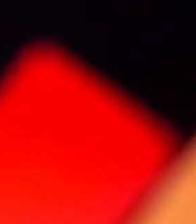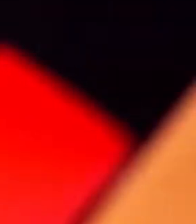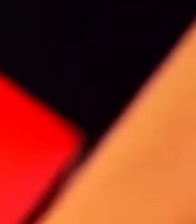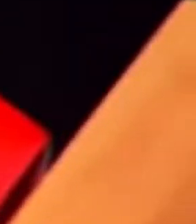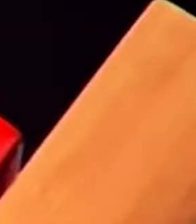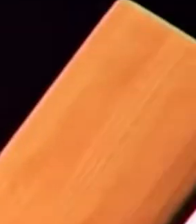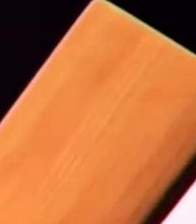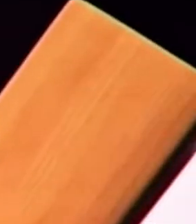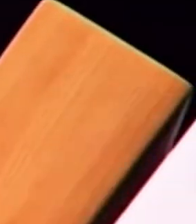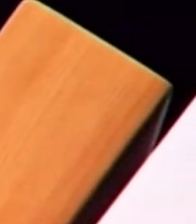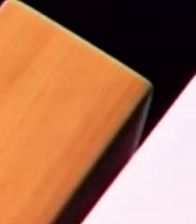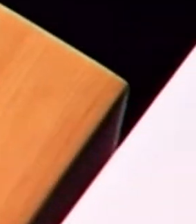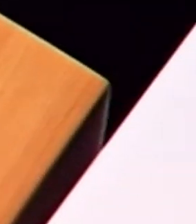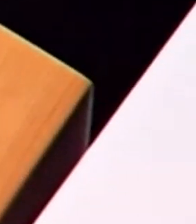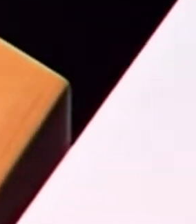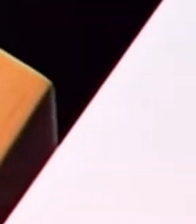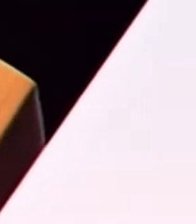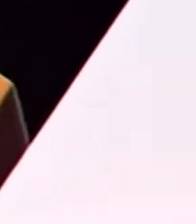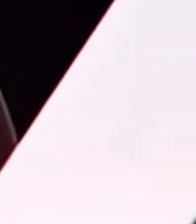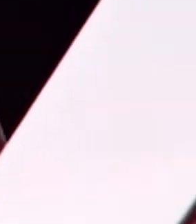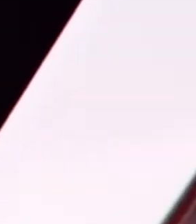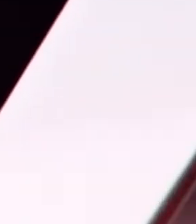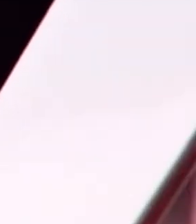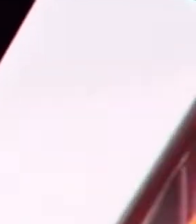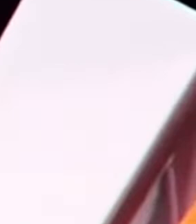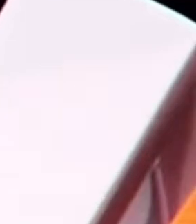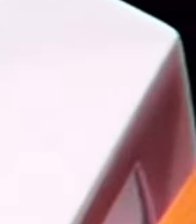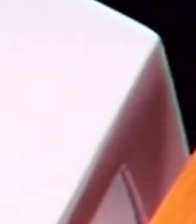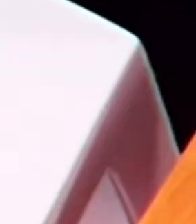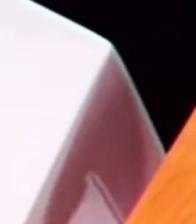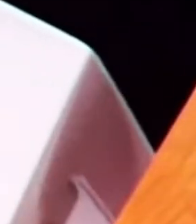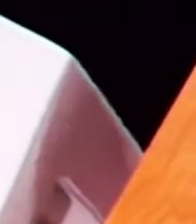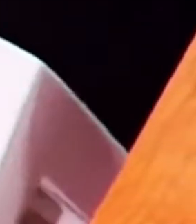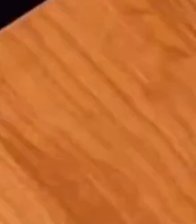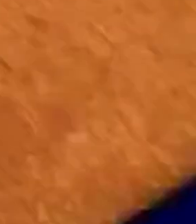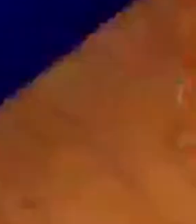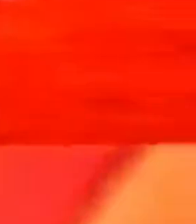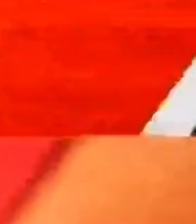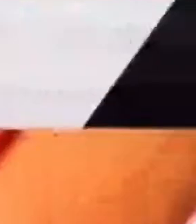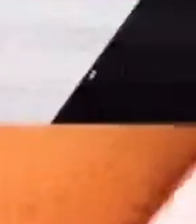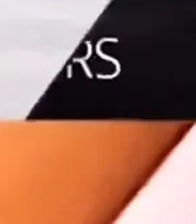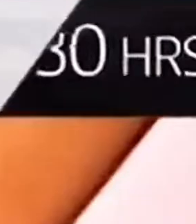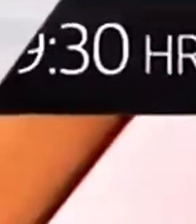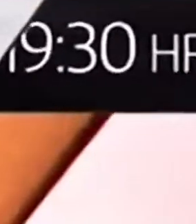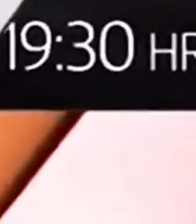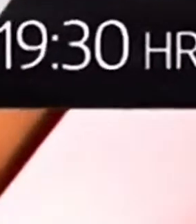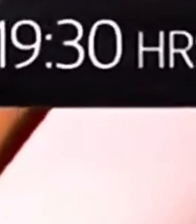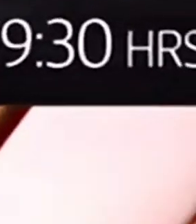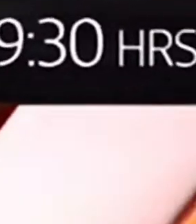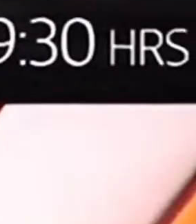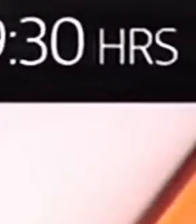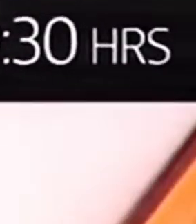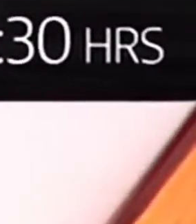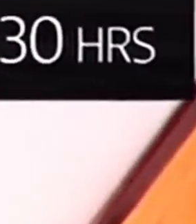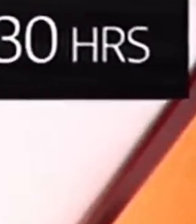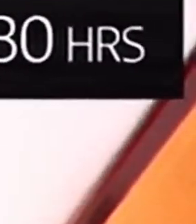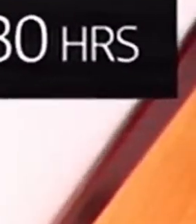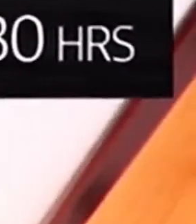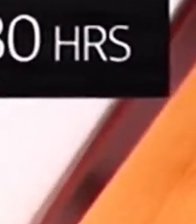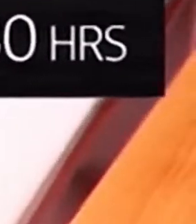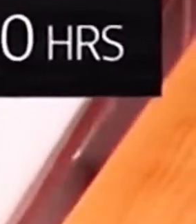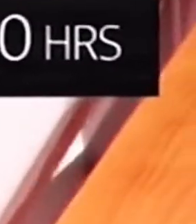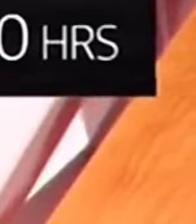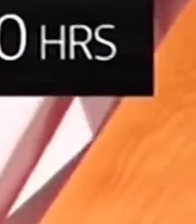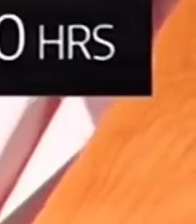This June, the stars of Zambezi Magic are perfectly aligned. It's a gamble for stardom on the all-new 10